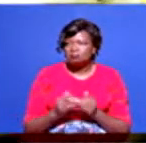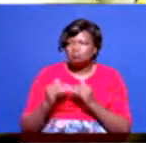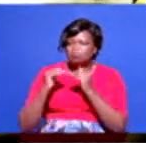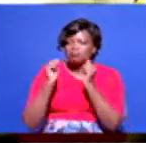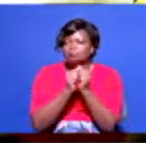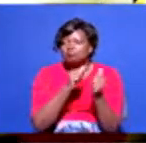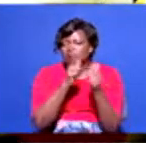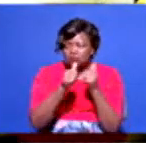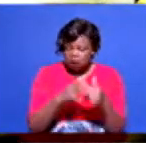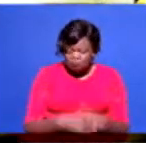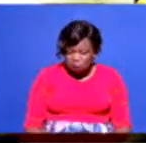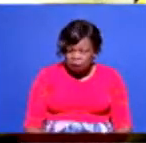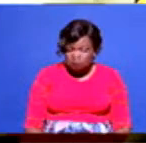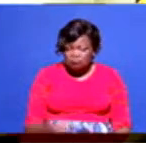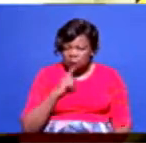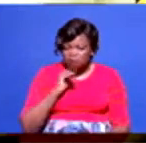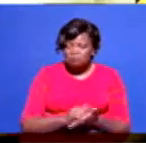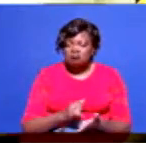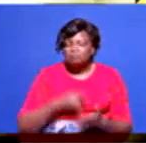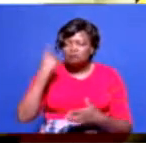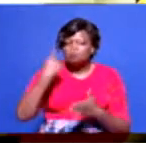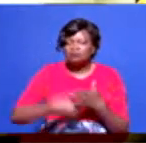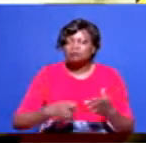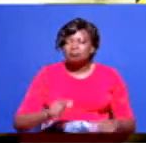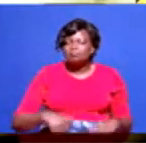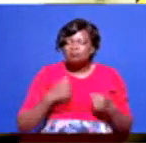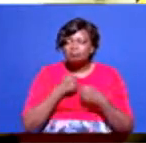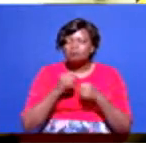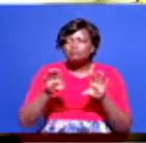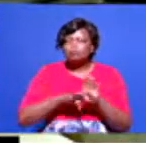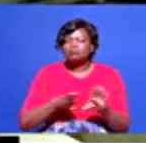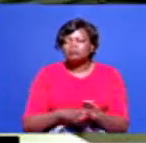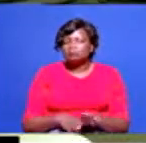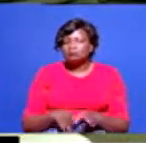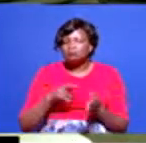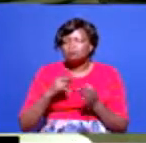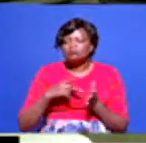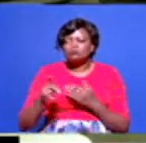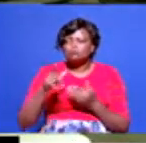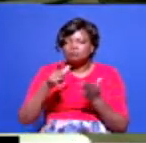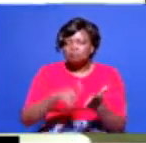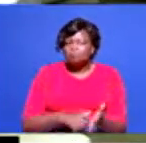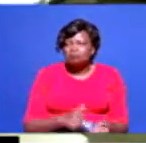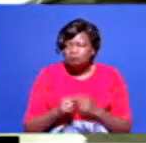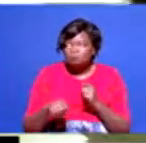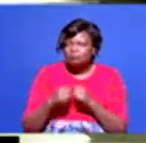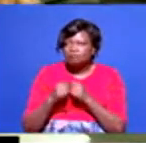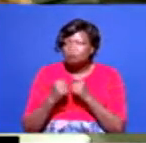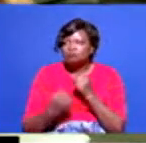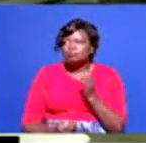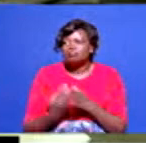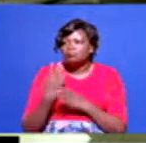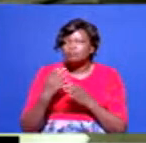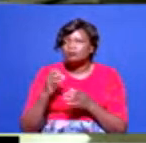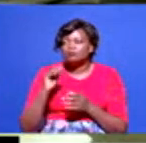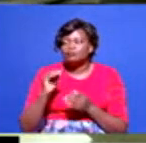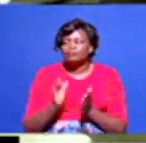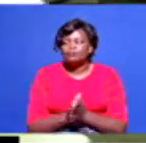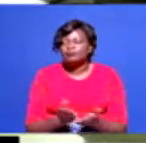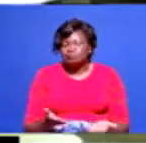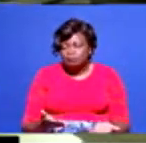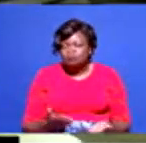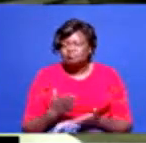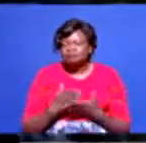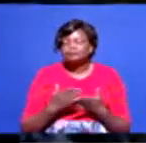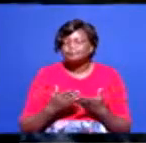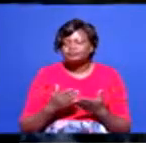He further says the high cost of living has seen members defaulting on loans, which compromises the growth of the SACCOs, and a multi-sectoral approach